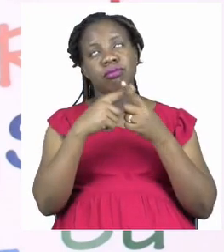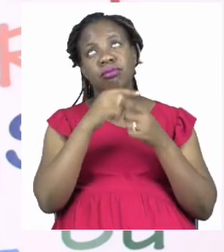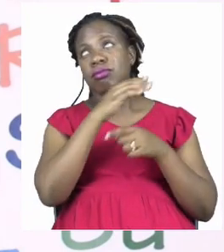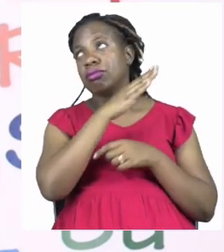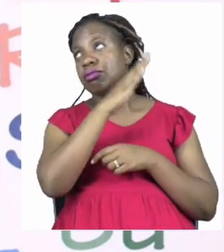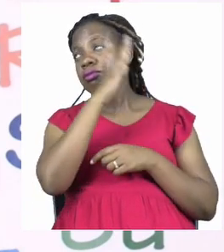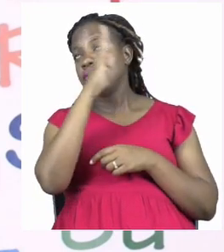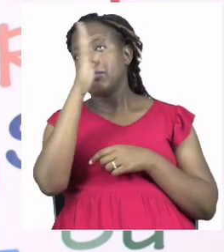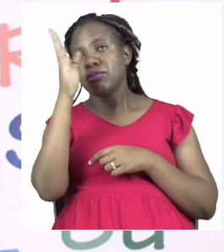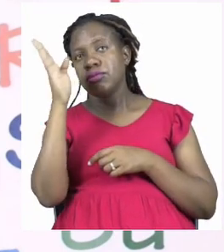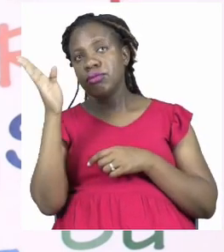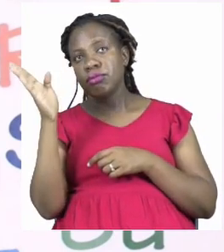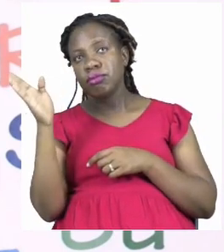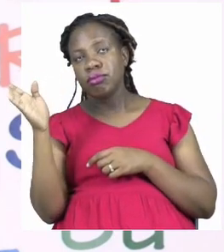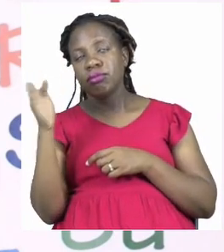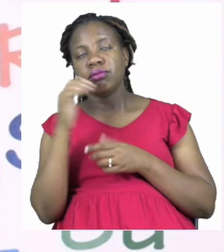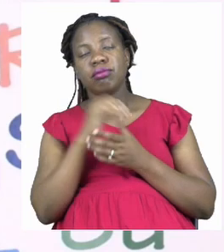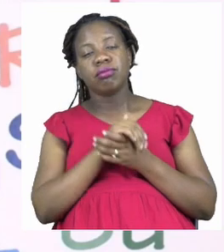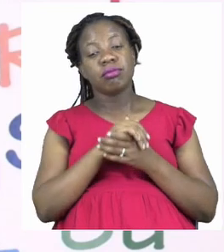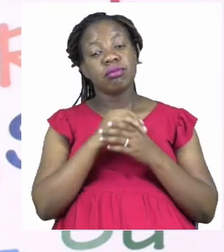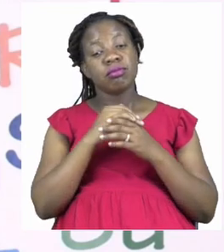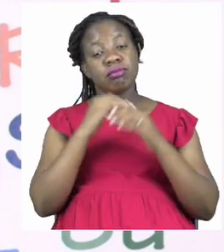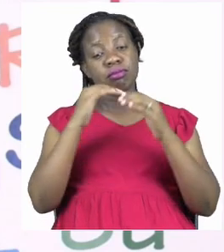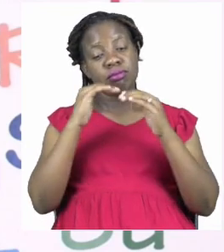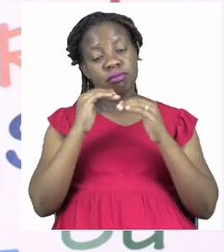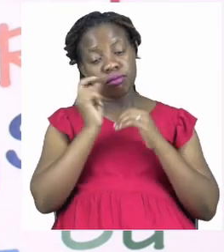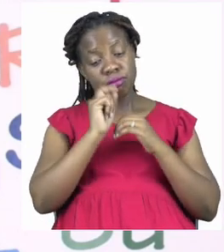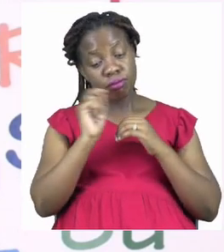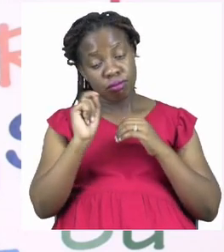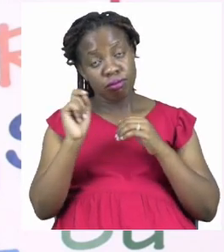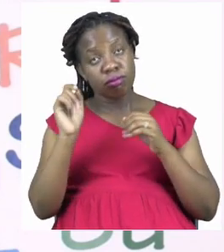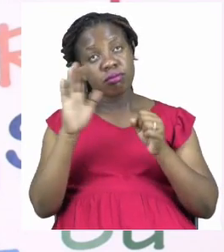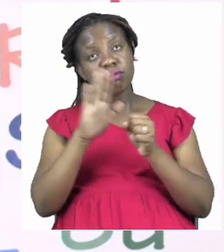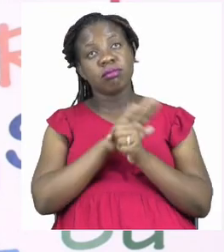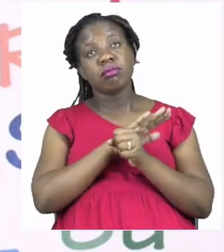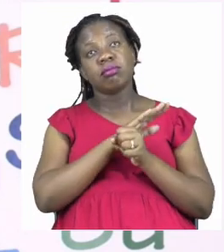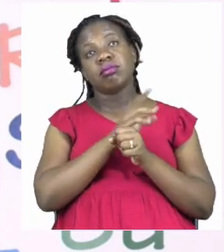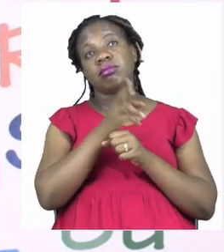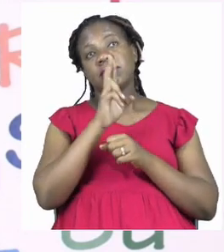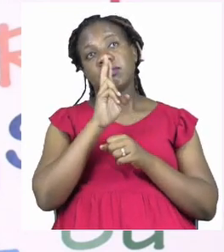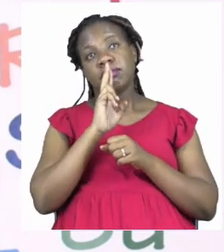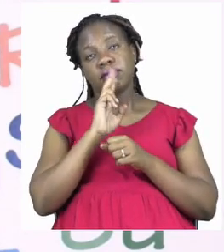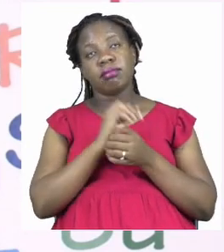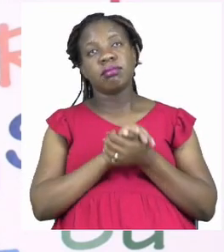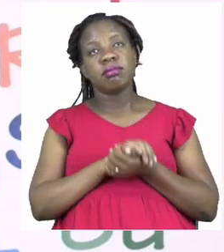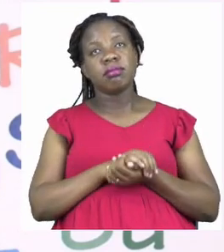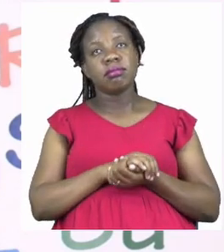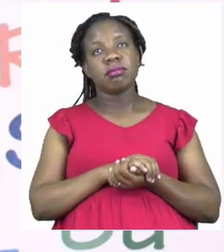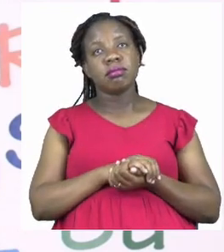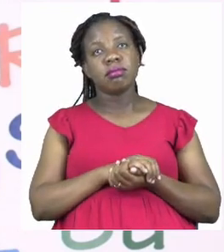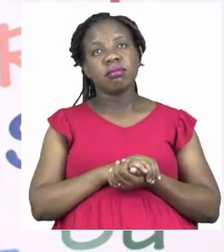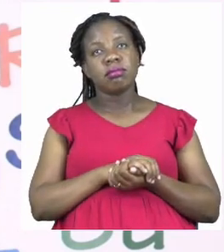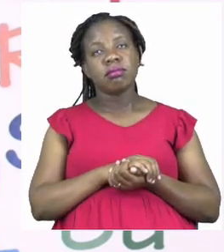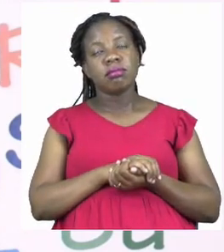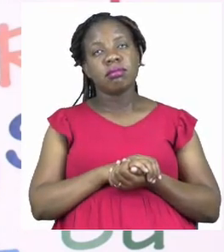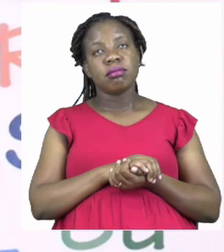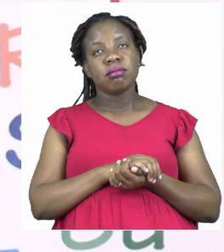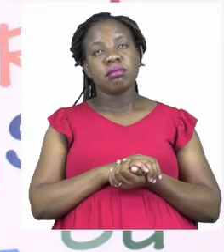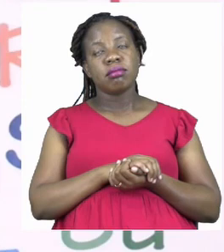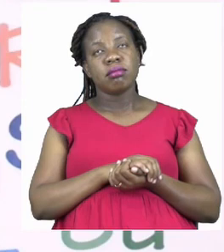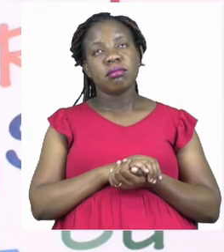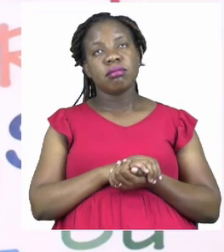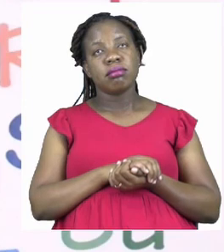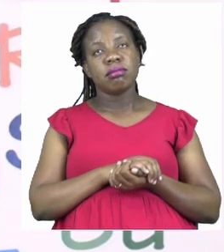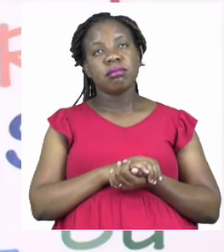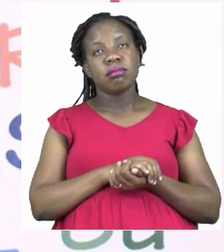you can actually say 21 carrots. Good job, everyone. Well